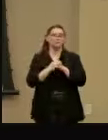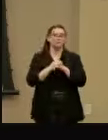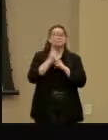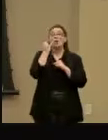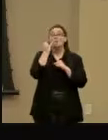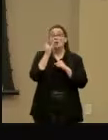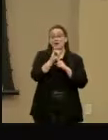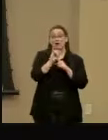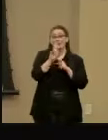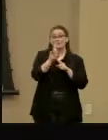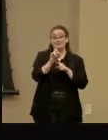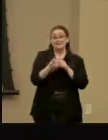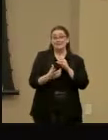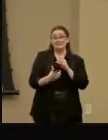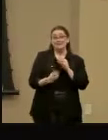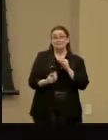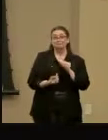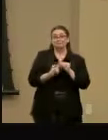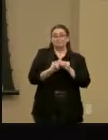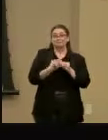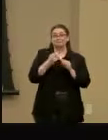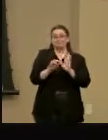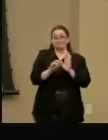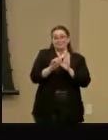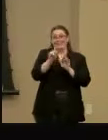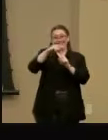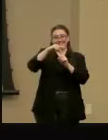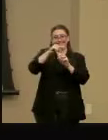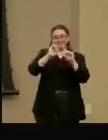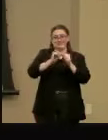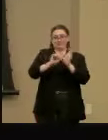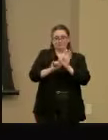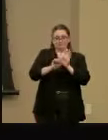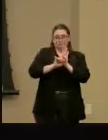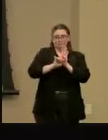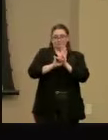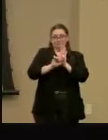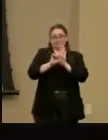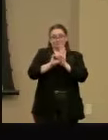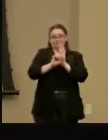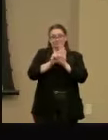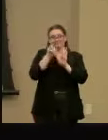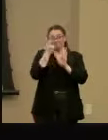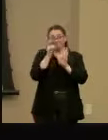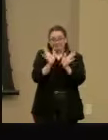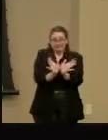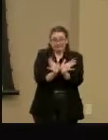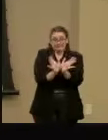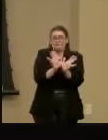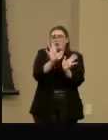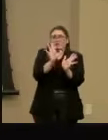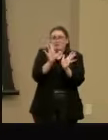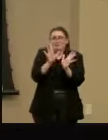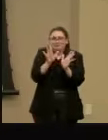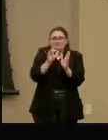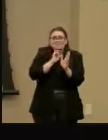somebody gets an IUD for birth control, which is that T-shaped device you put in the uterus, it's a foreign item. It's a foreign body. It's a